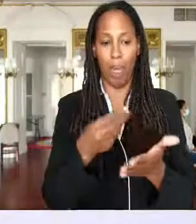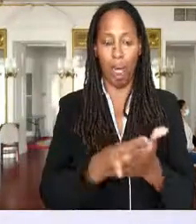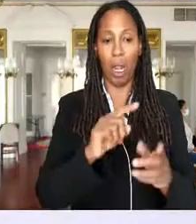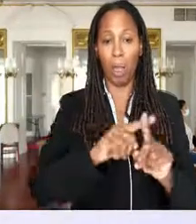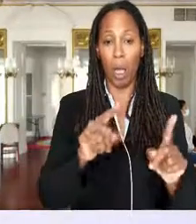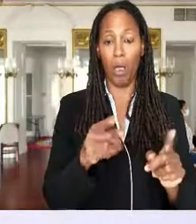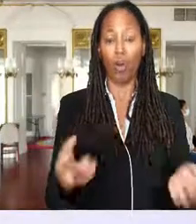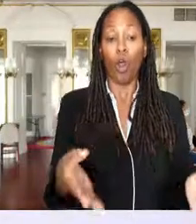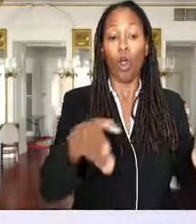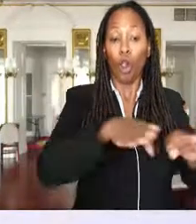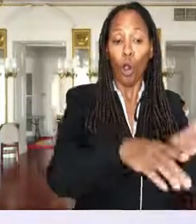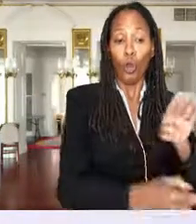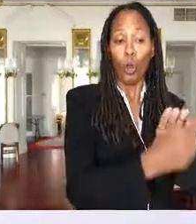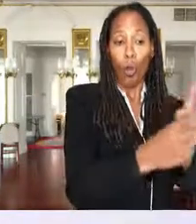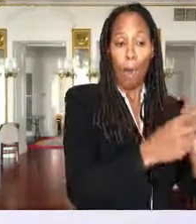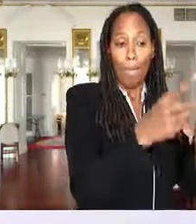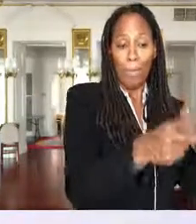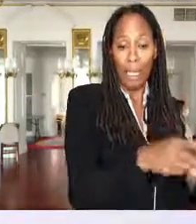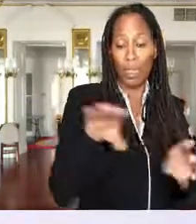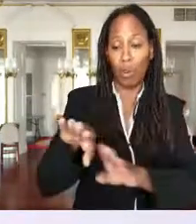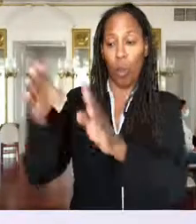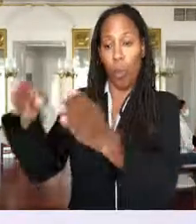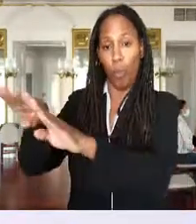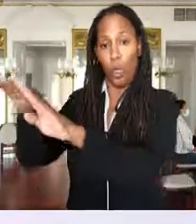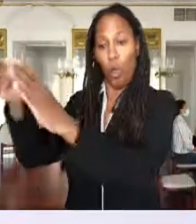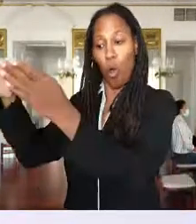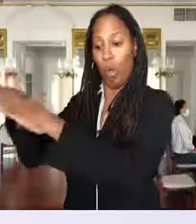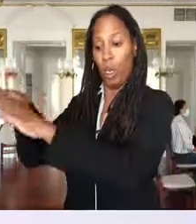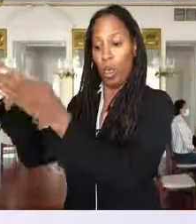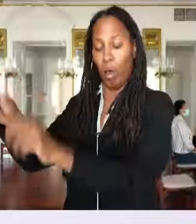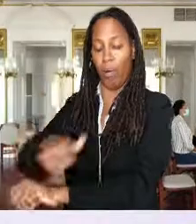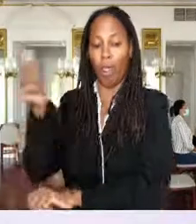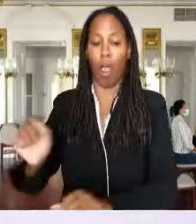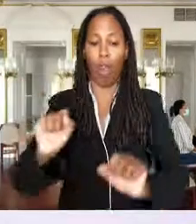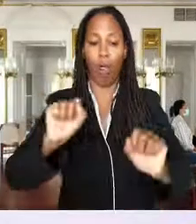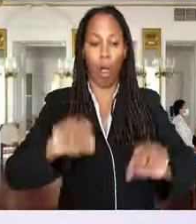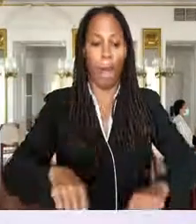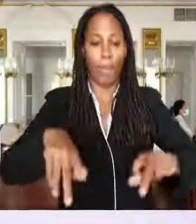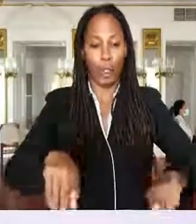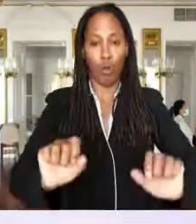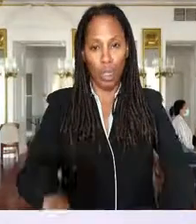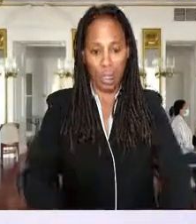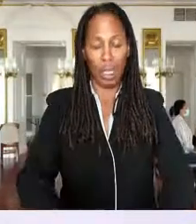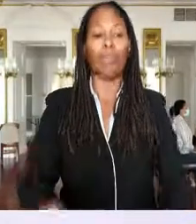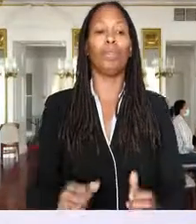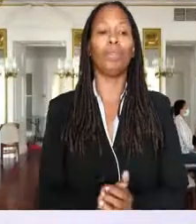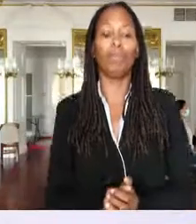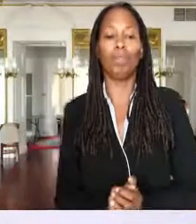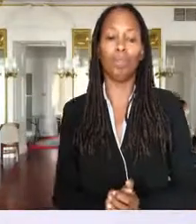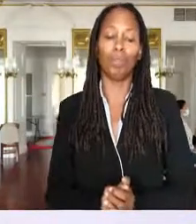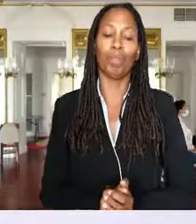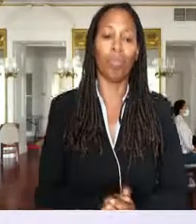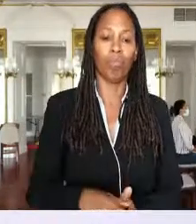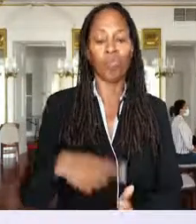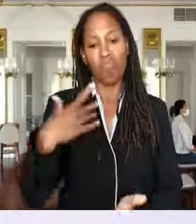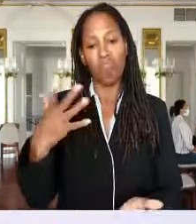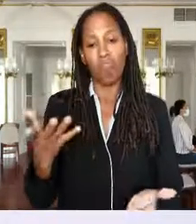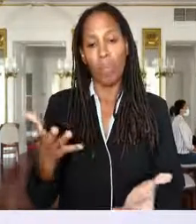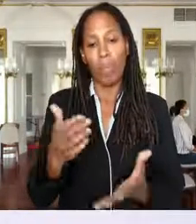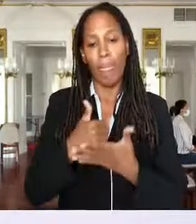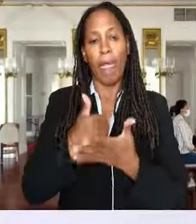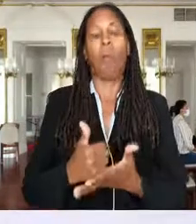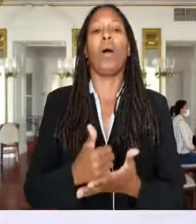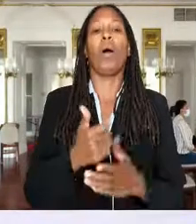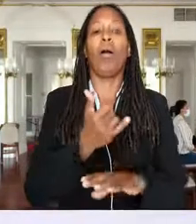down on one place, we're opening the doors on many other opportunities to diversify our economy and keep our island territory